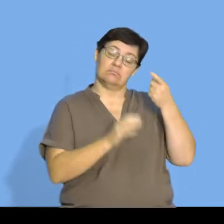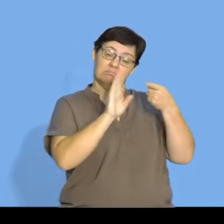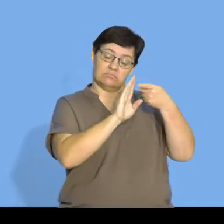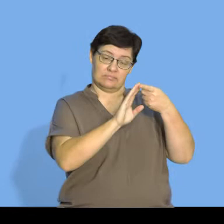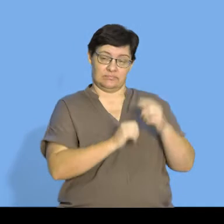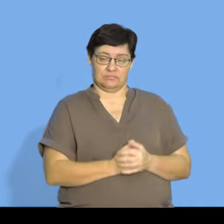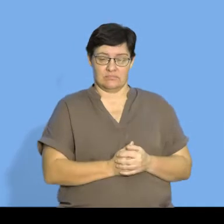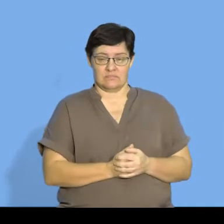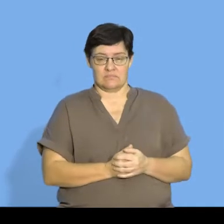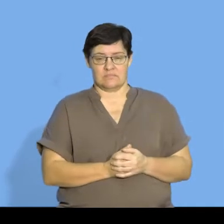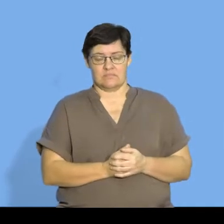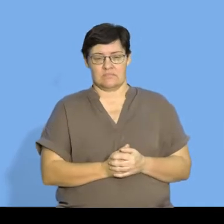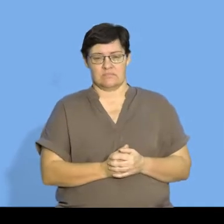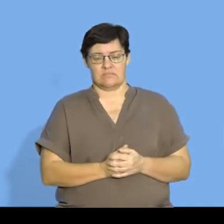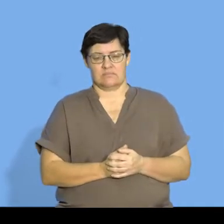One,